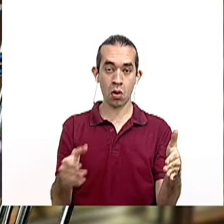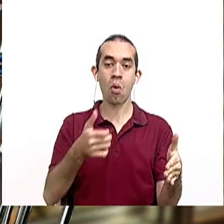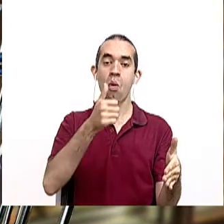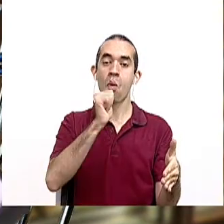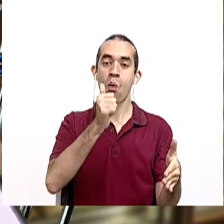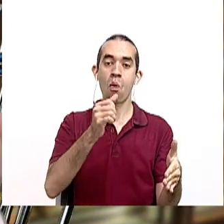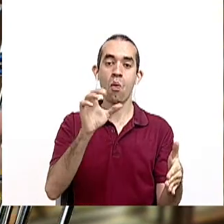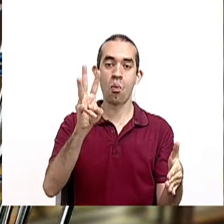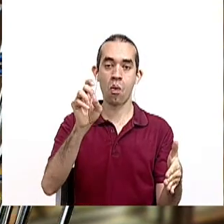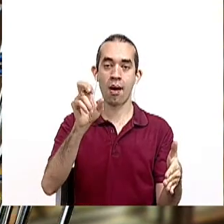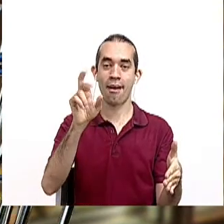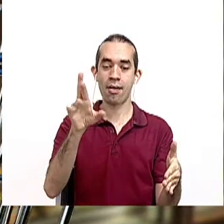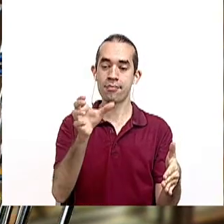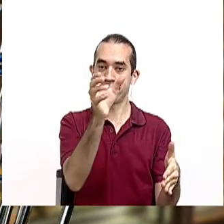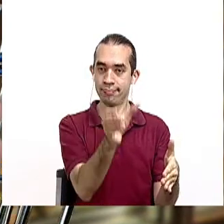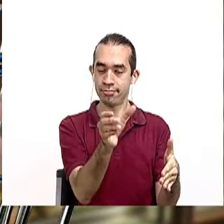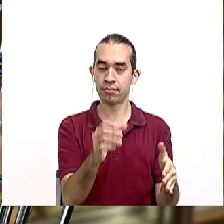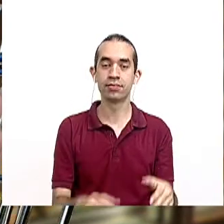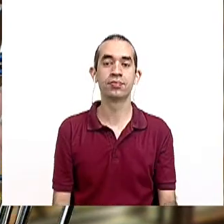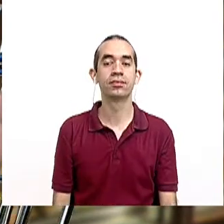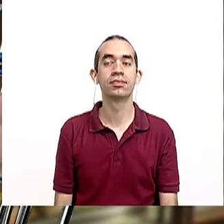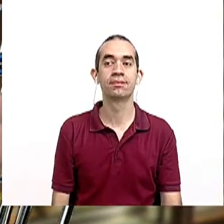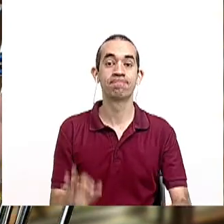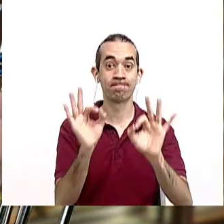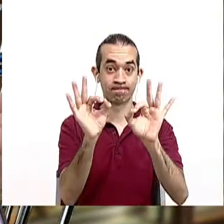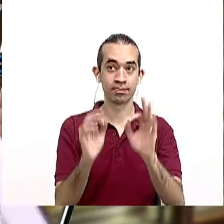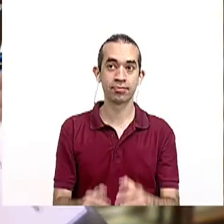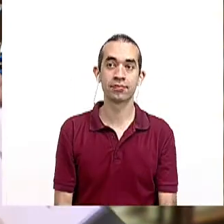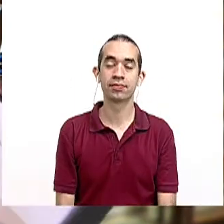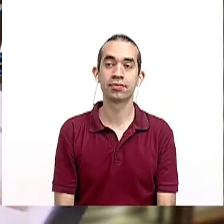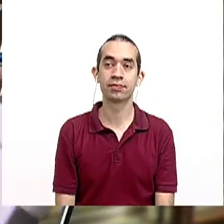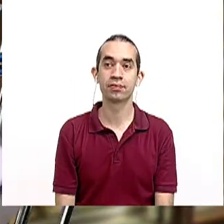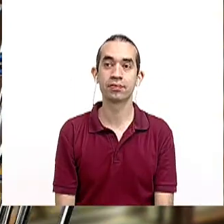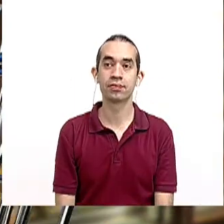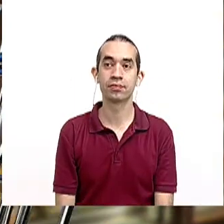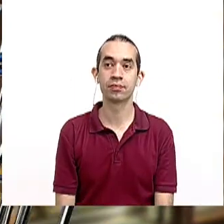table. Okay, let's go to the next example.